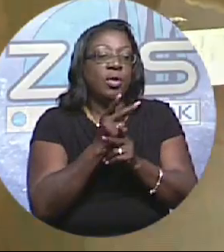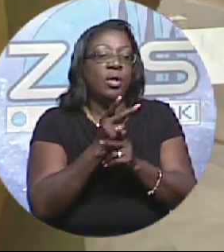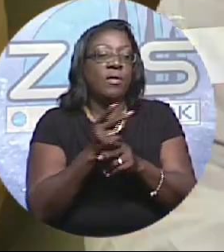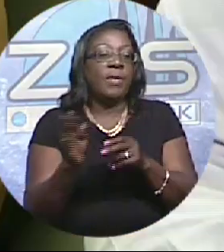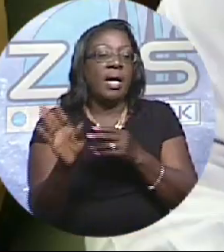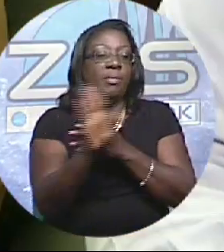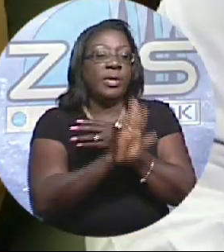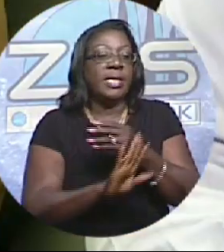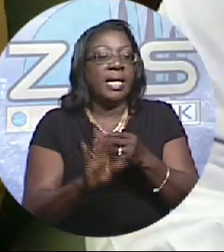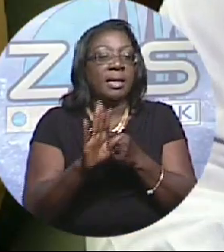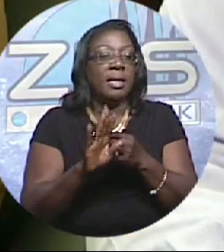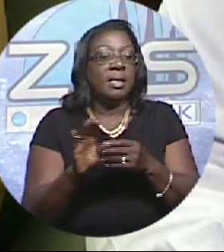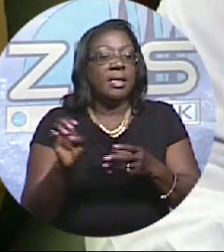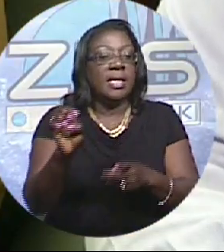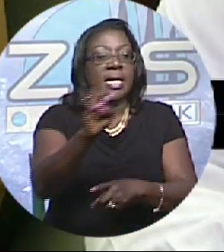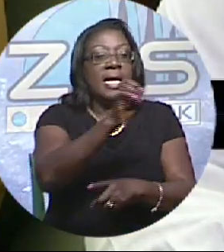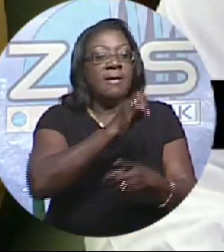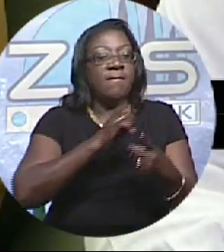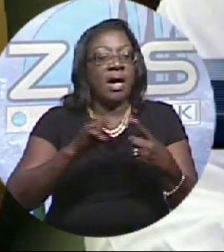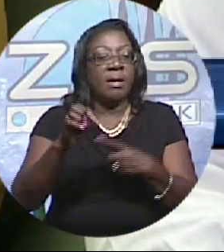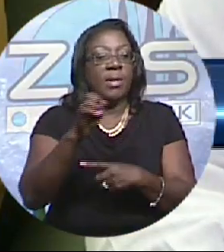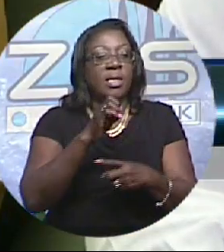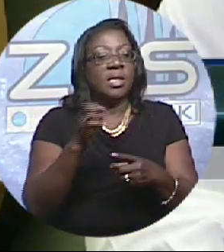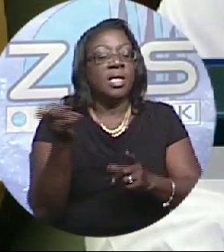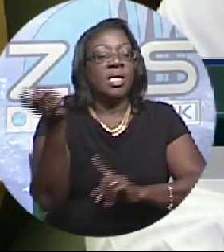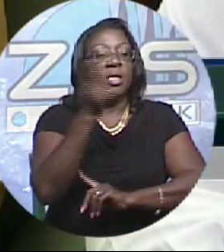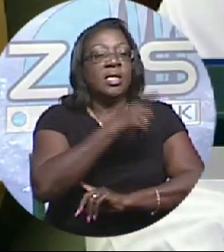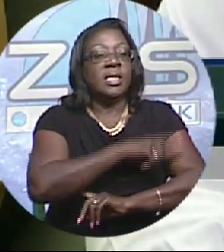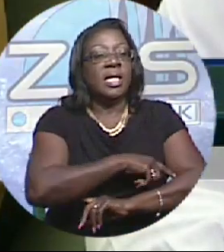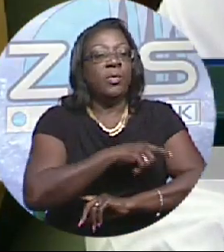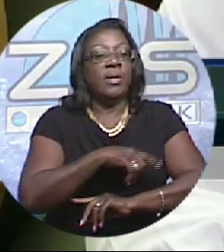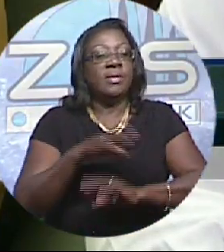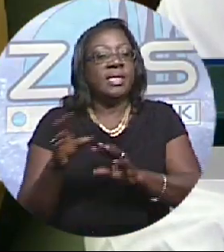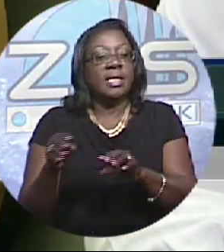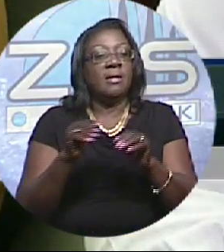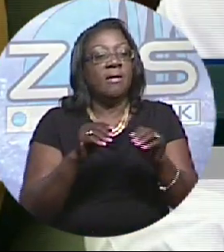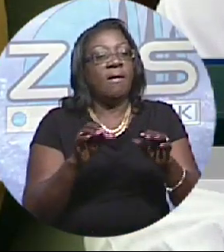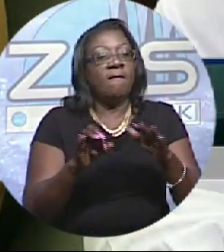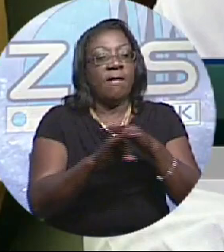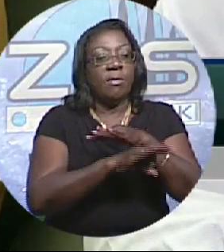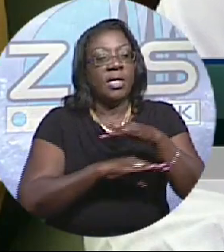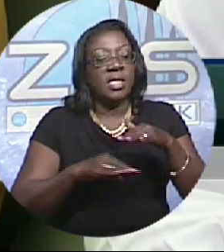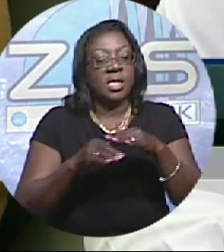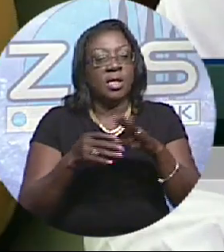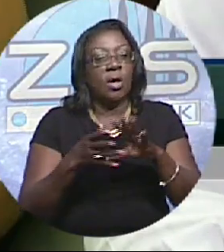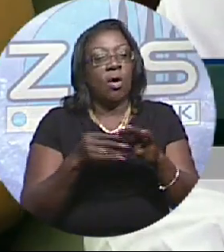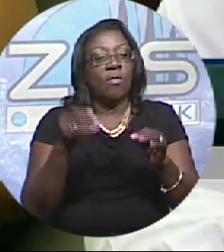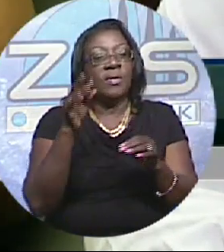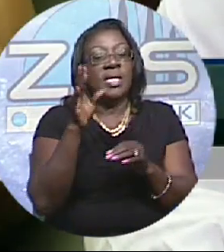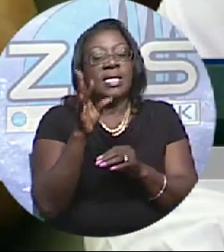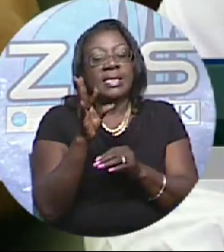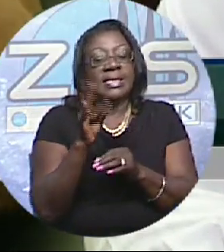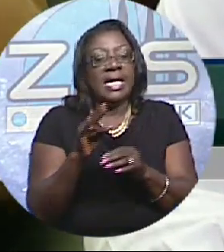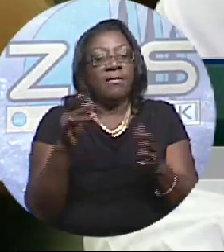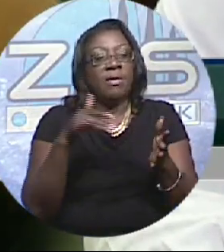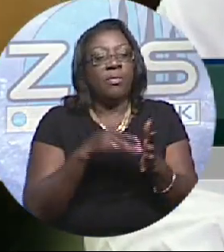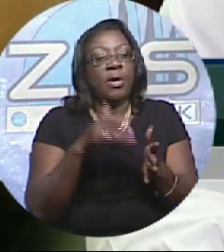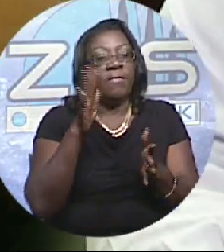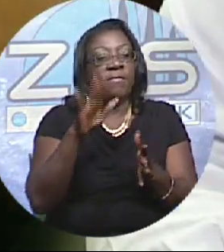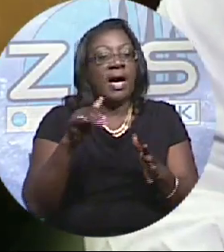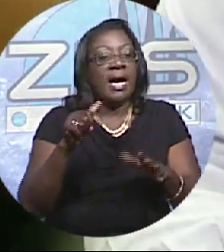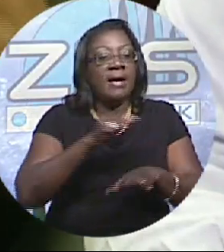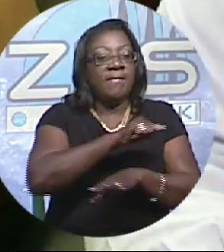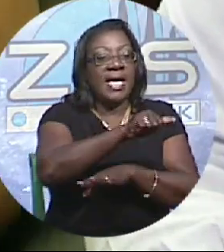Today, we have set the foundation for the protection of approximately 7.5 million